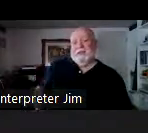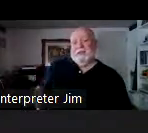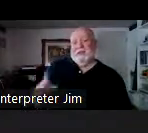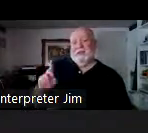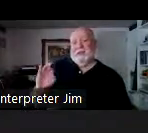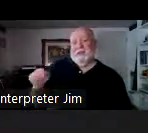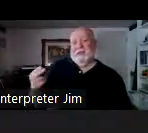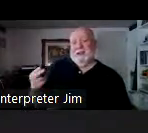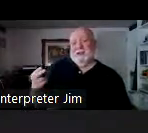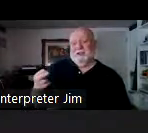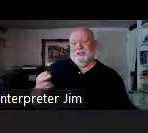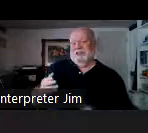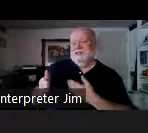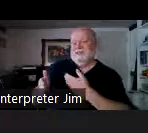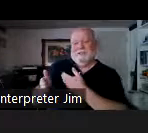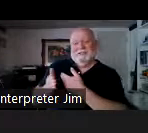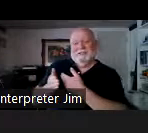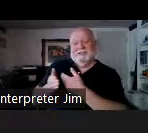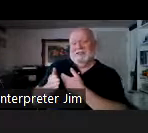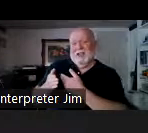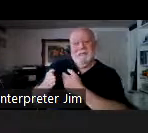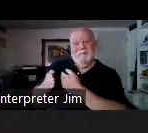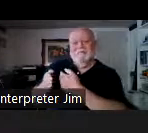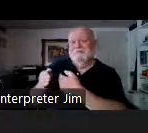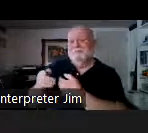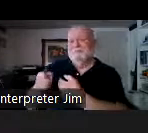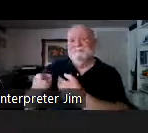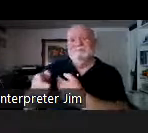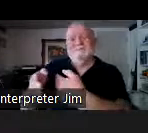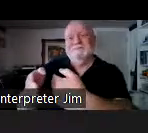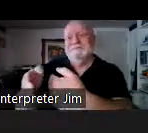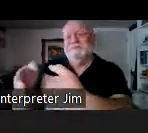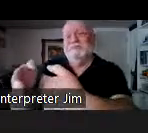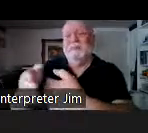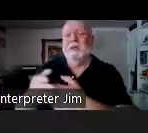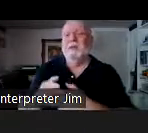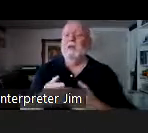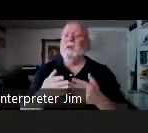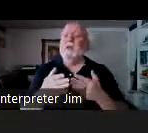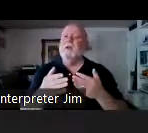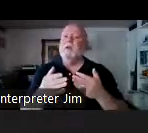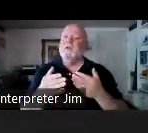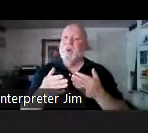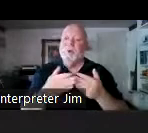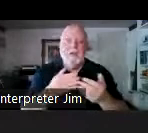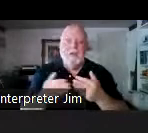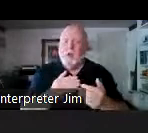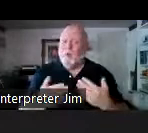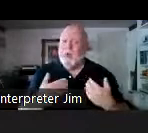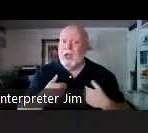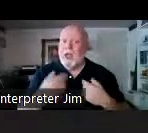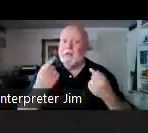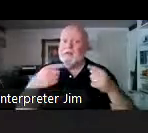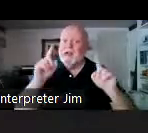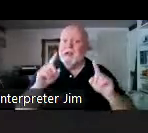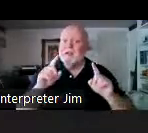have experienced success or something that we've been able to do, we still have a chance to fall. We